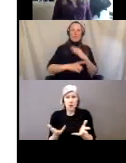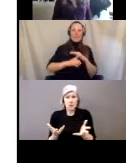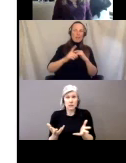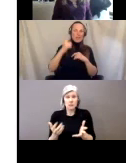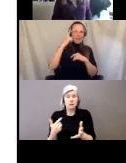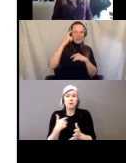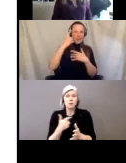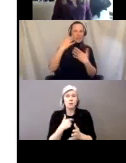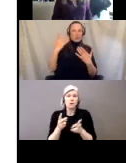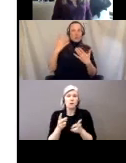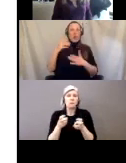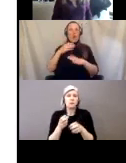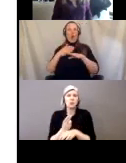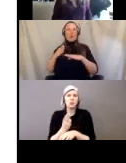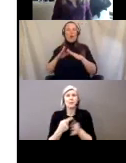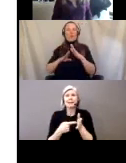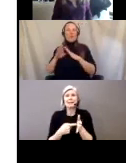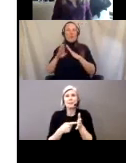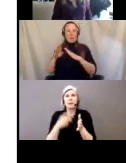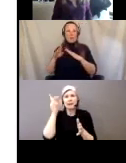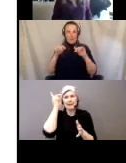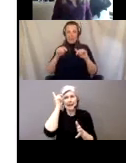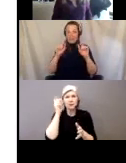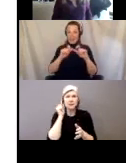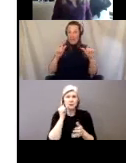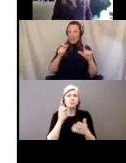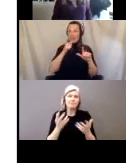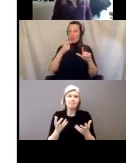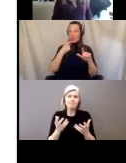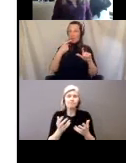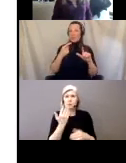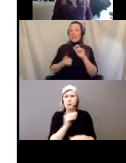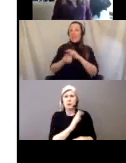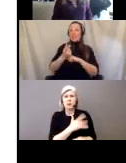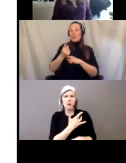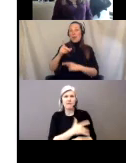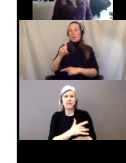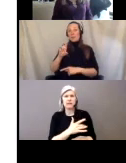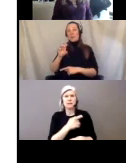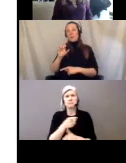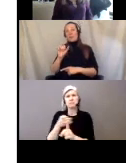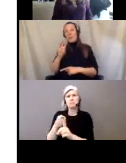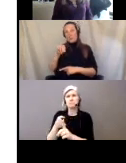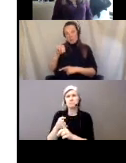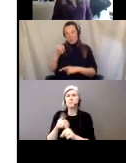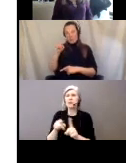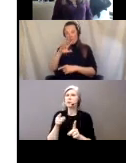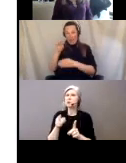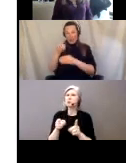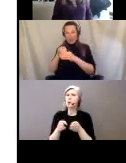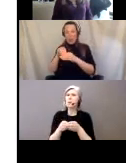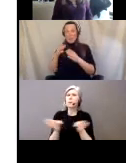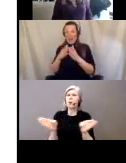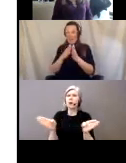by the province, but of course that is a much broader category. So we can come back to that with some more detail around how individuals